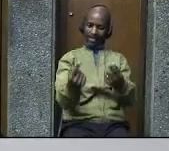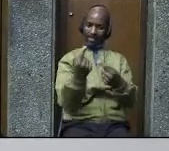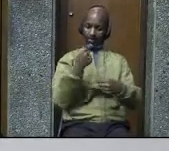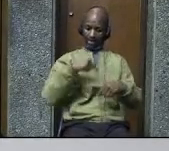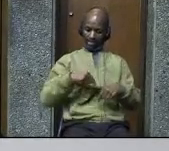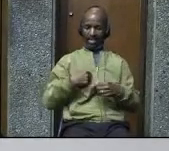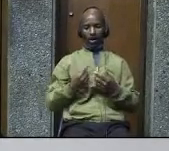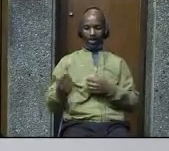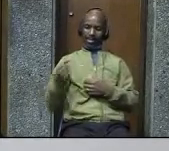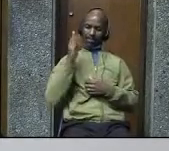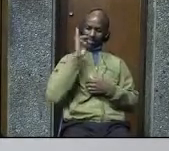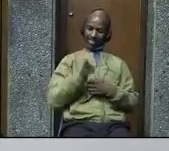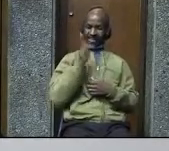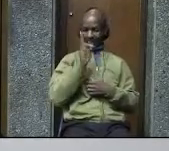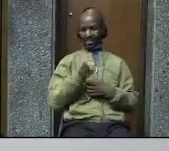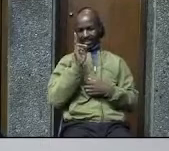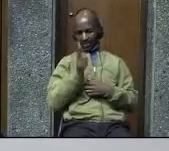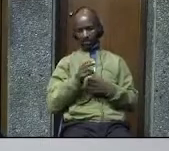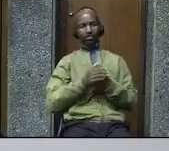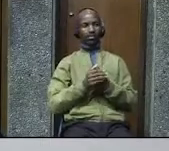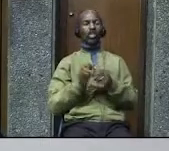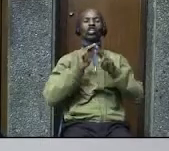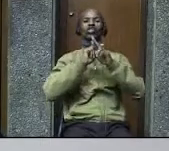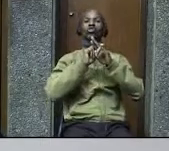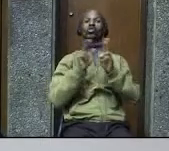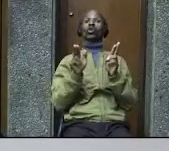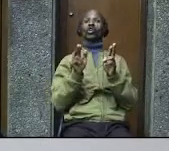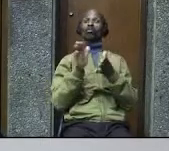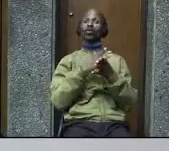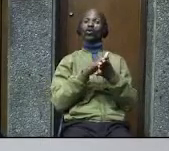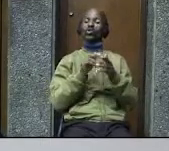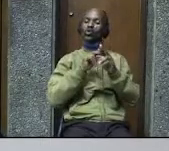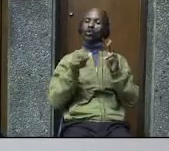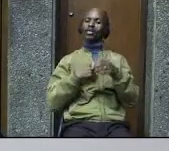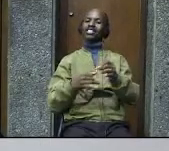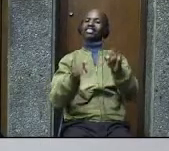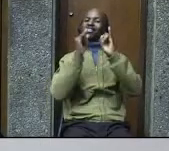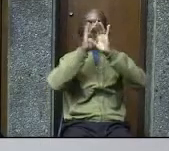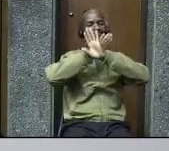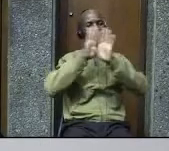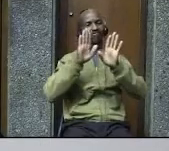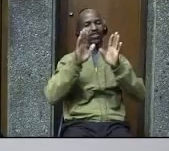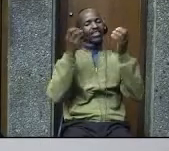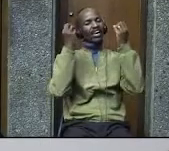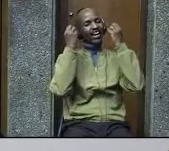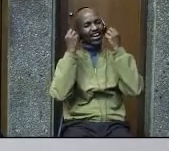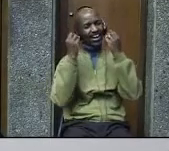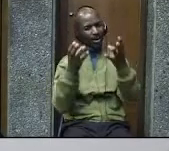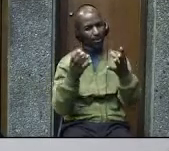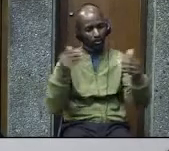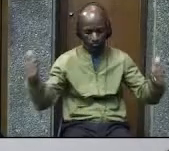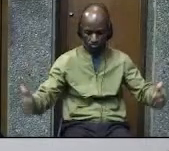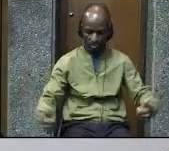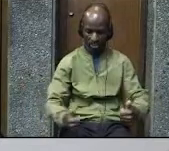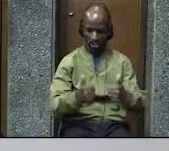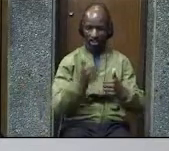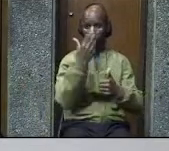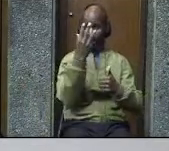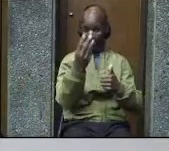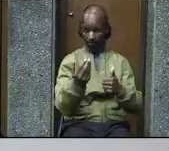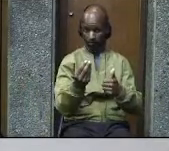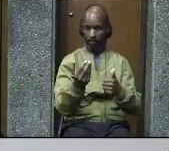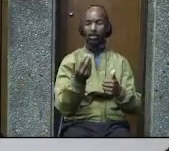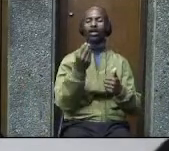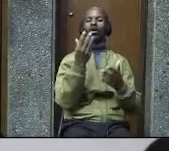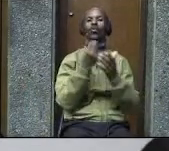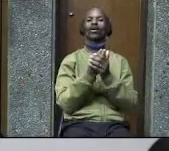now we're coming again and so on and so forth. It's not because we don't take you serious. There are a number of challenges that were